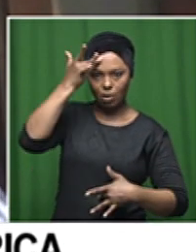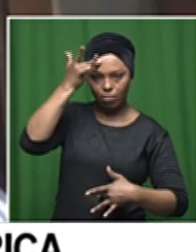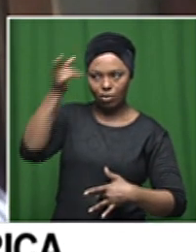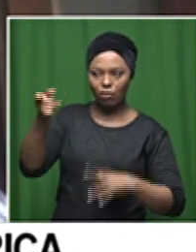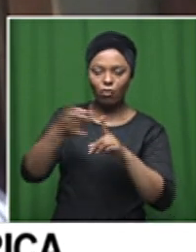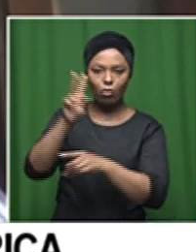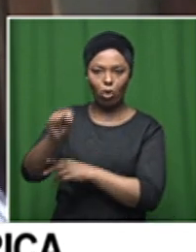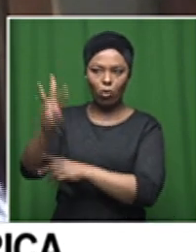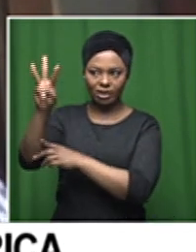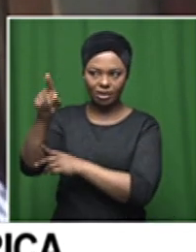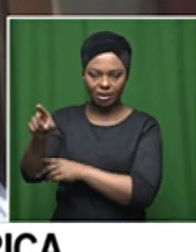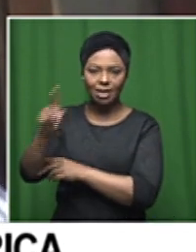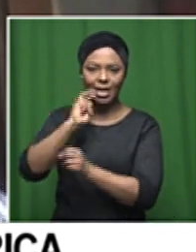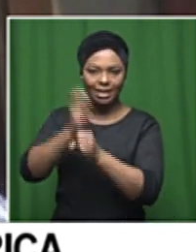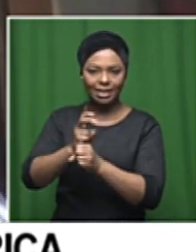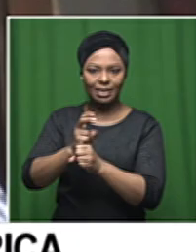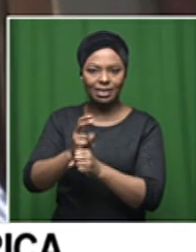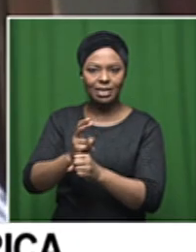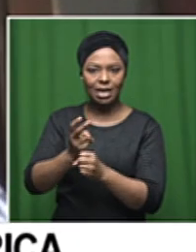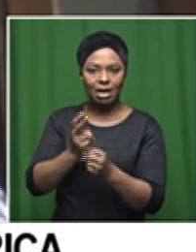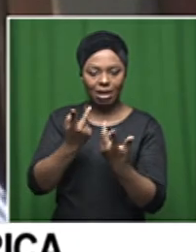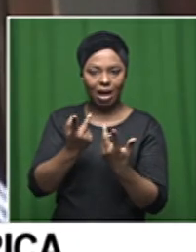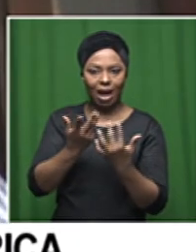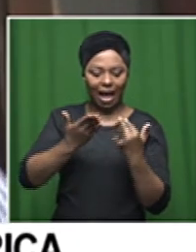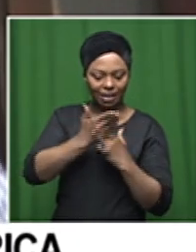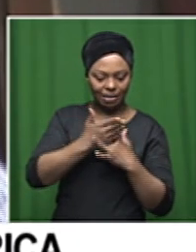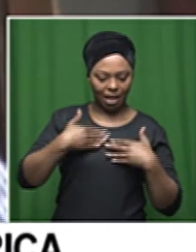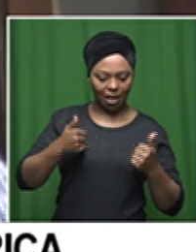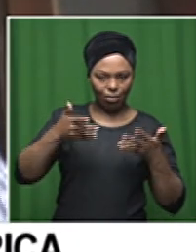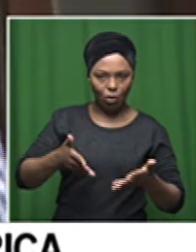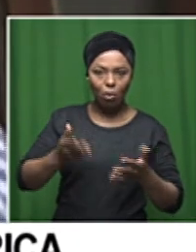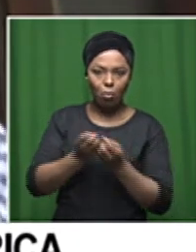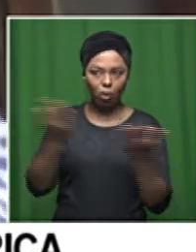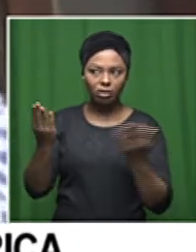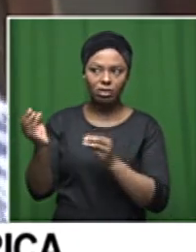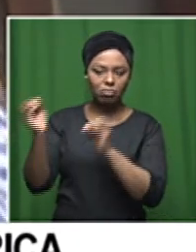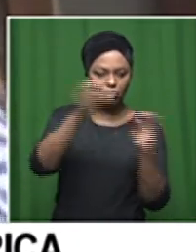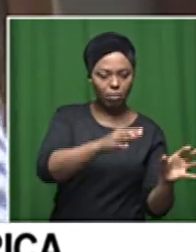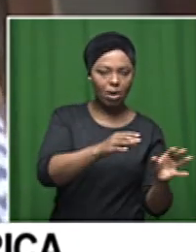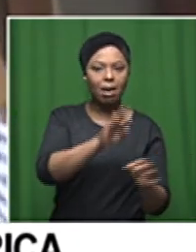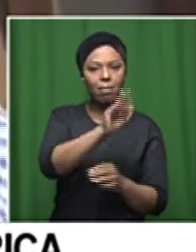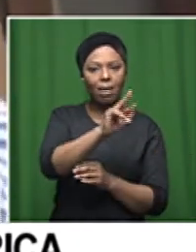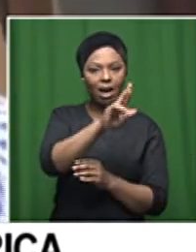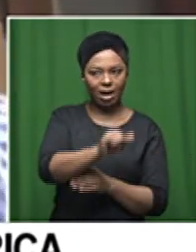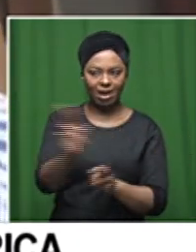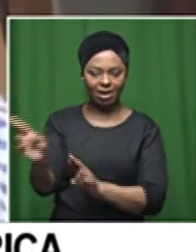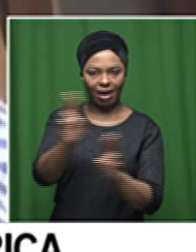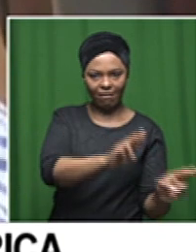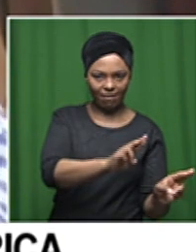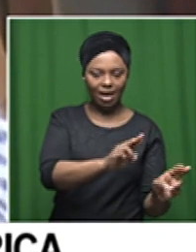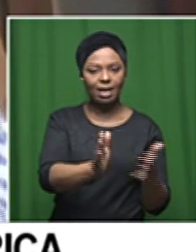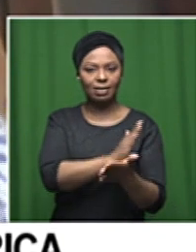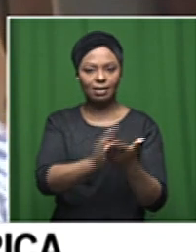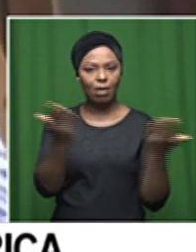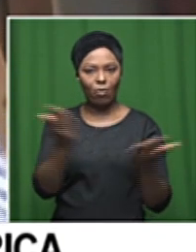seeking specialist care. Most of them will be coming to Chris Hani Baragwanath Academic Hospital, and some goes to Charlotte. But then